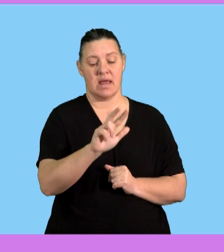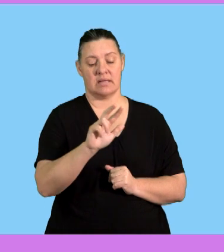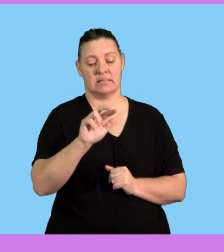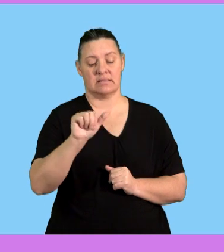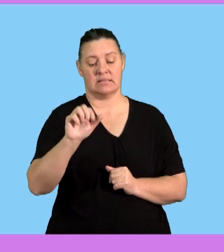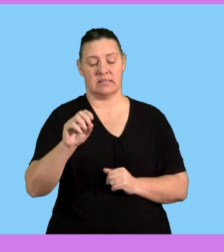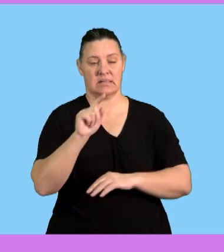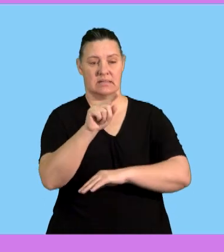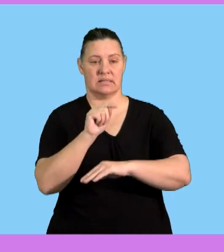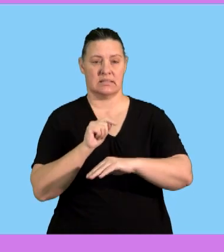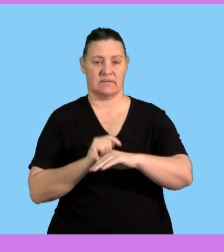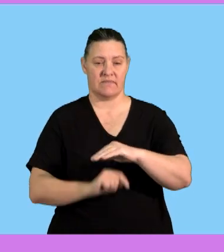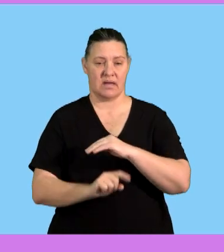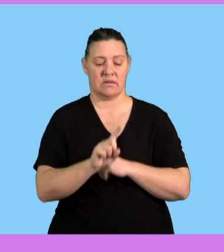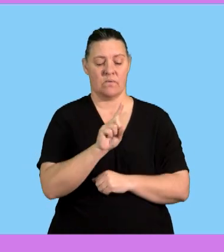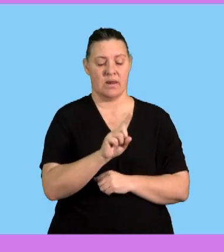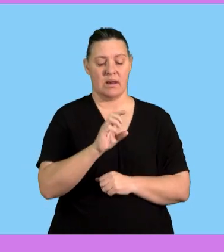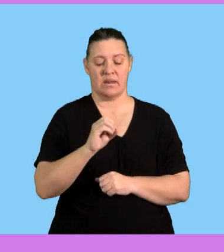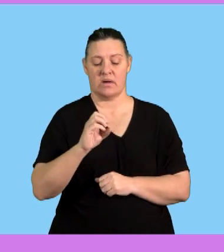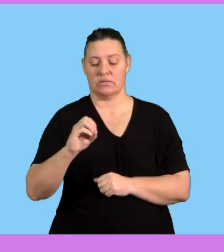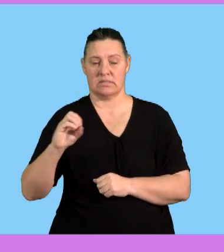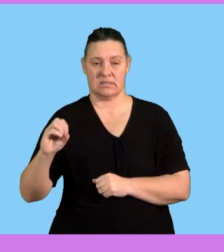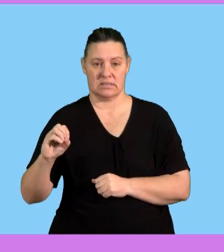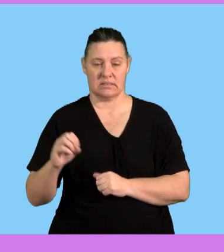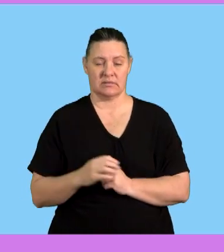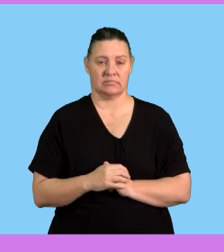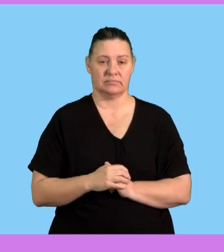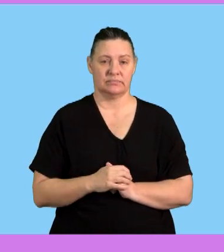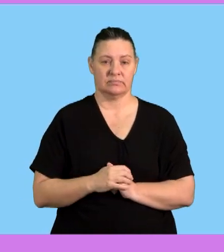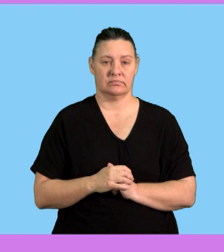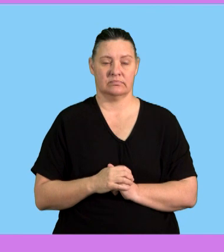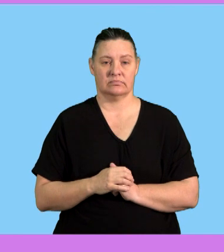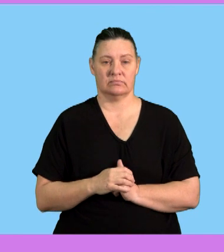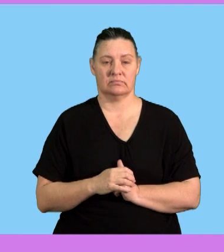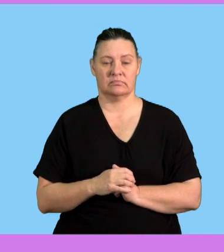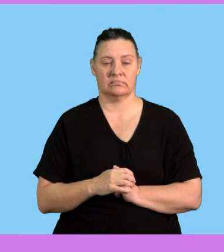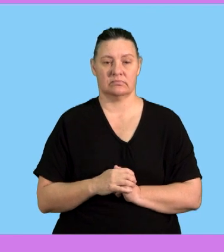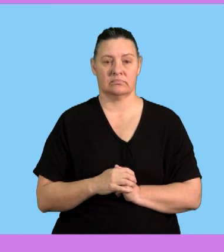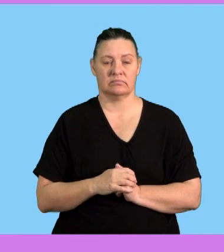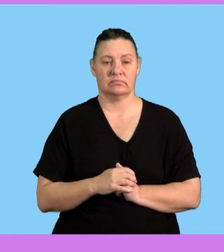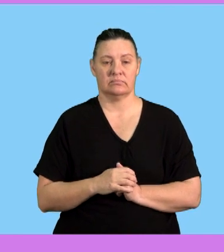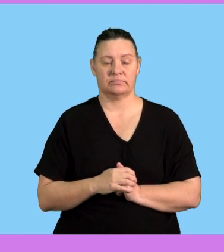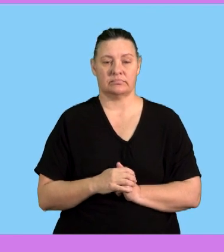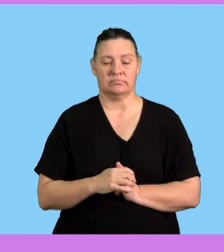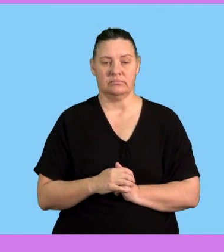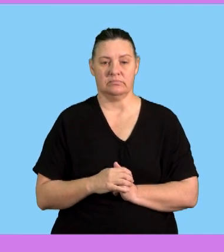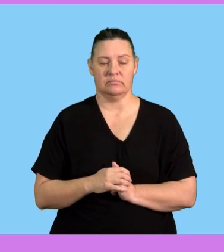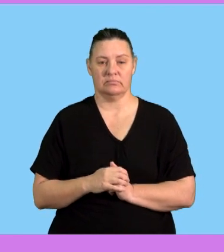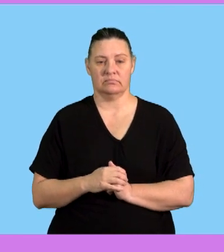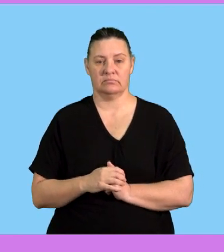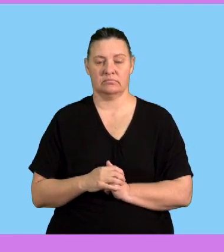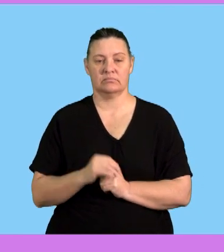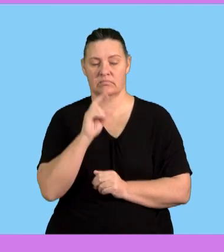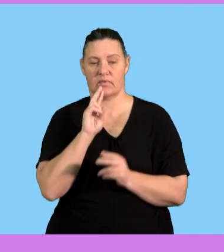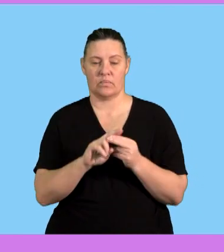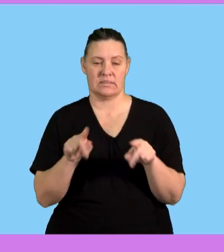1,860 millimeters and I'll divide that by 1,000. Right, can you see my units are the same?